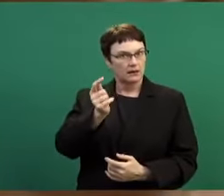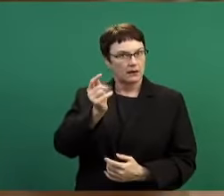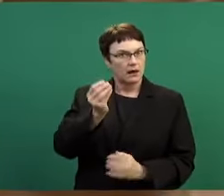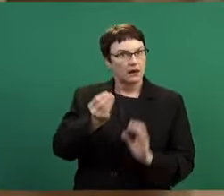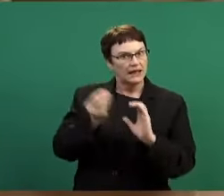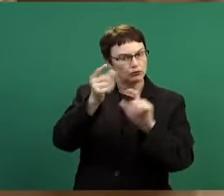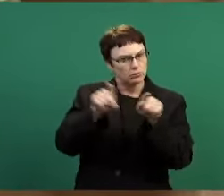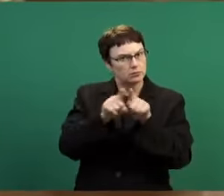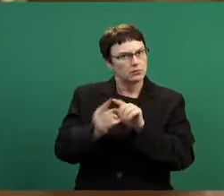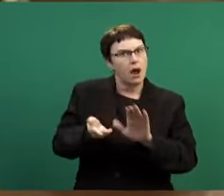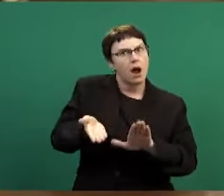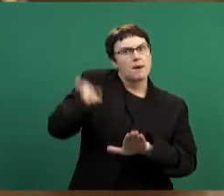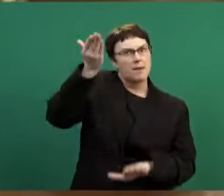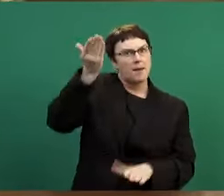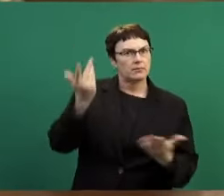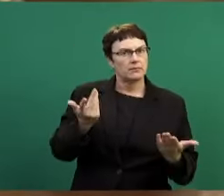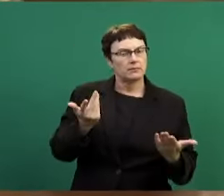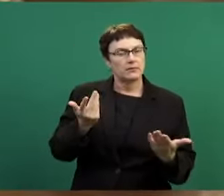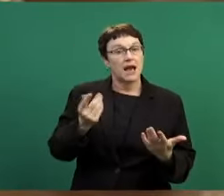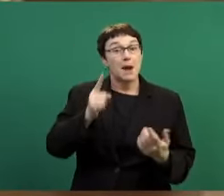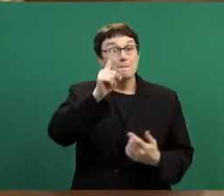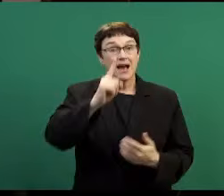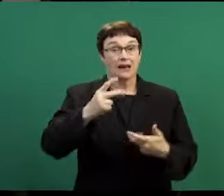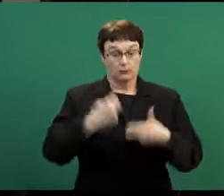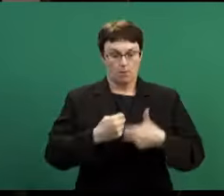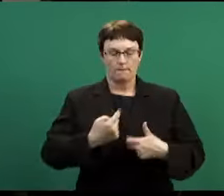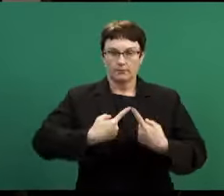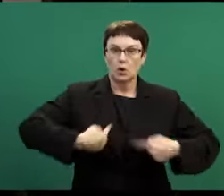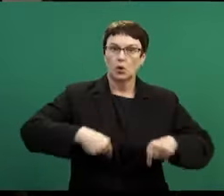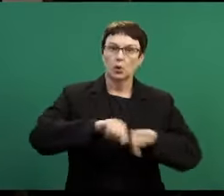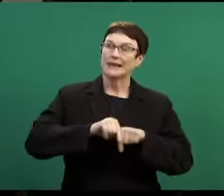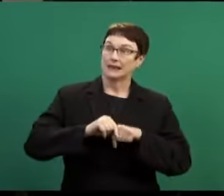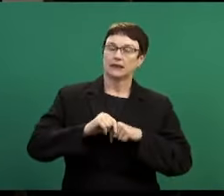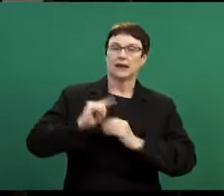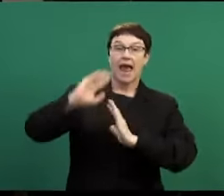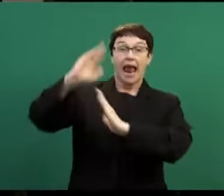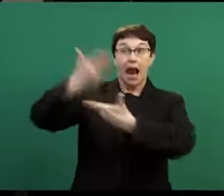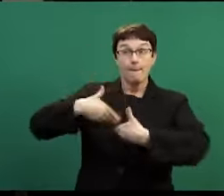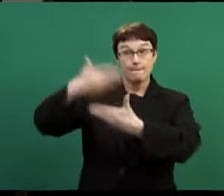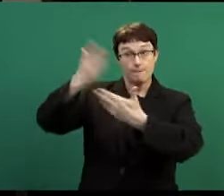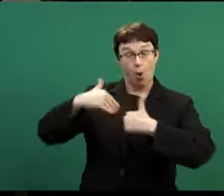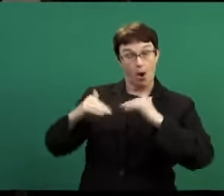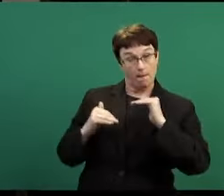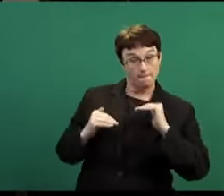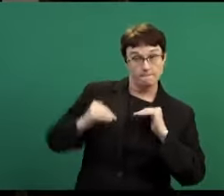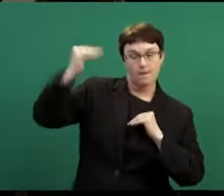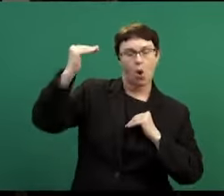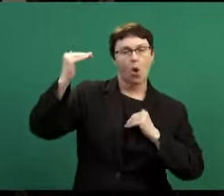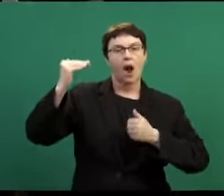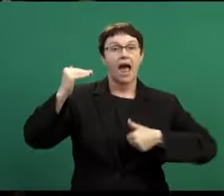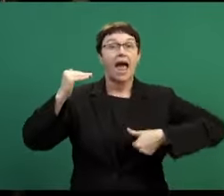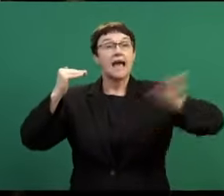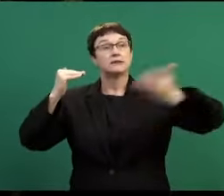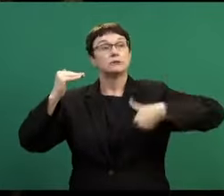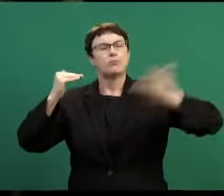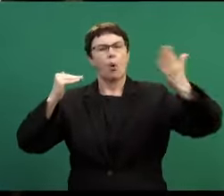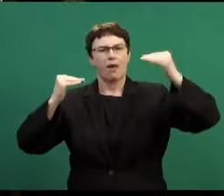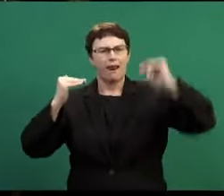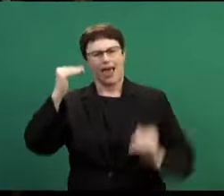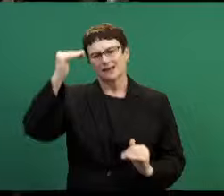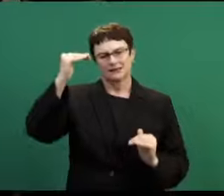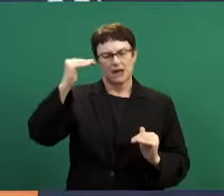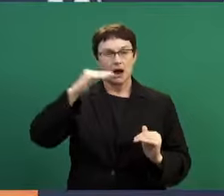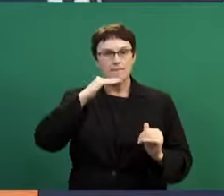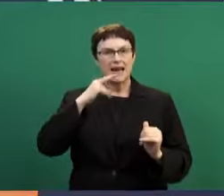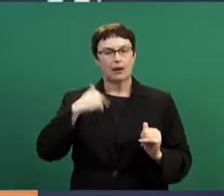where you are running twin deficits because you have got to attract capital, and that becomes a factor there. So you have got to